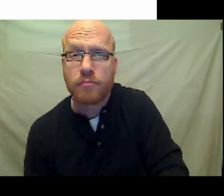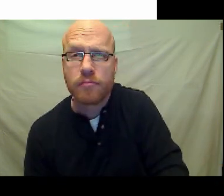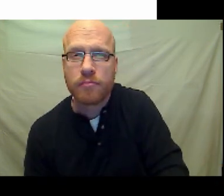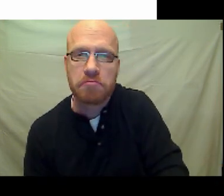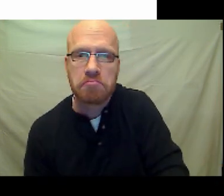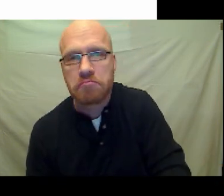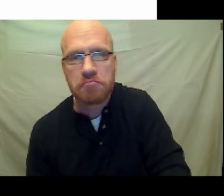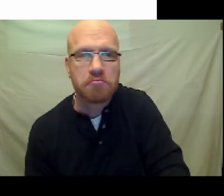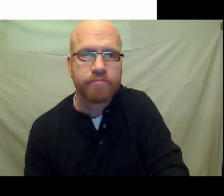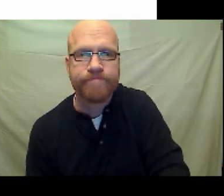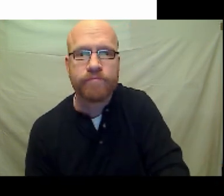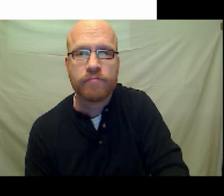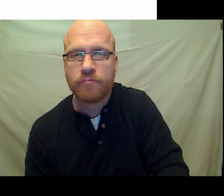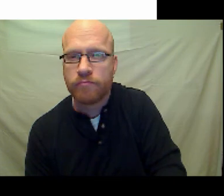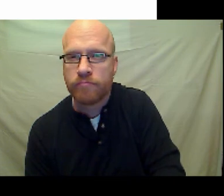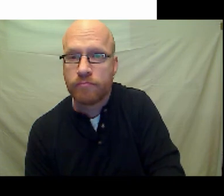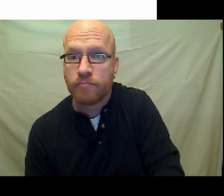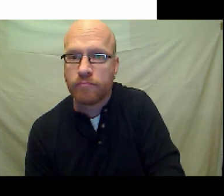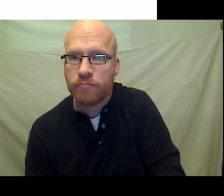We'll clean it up now.